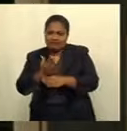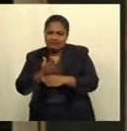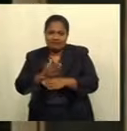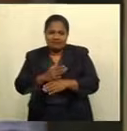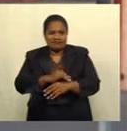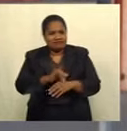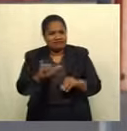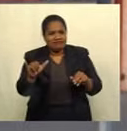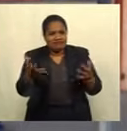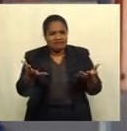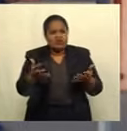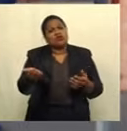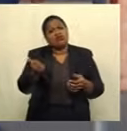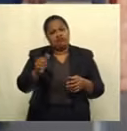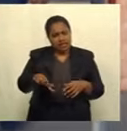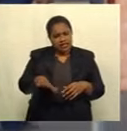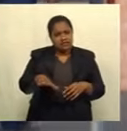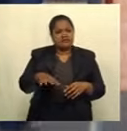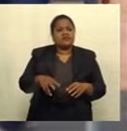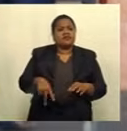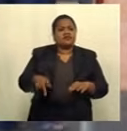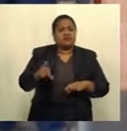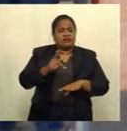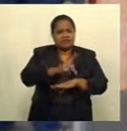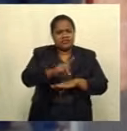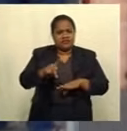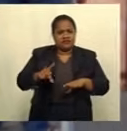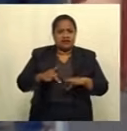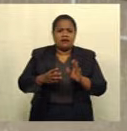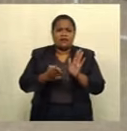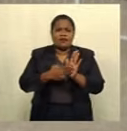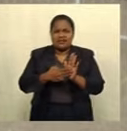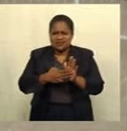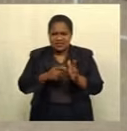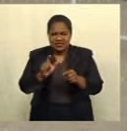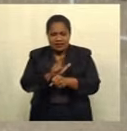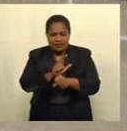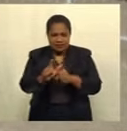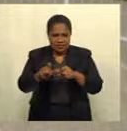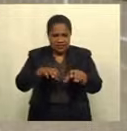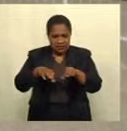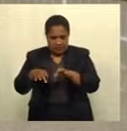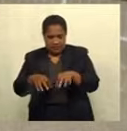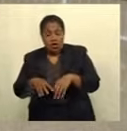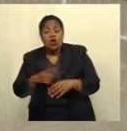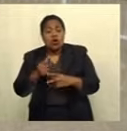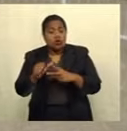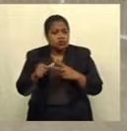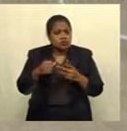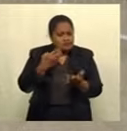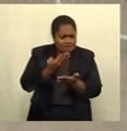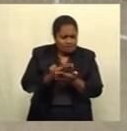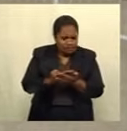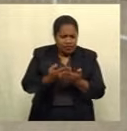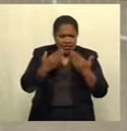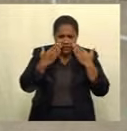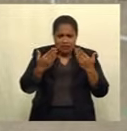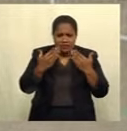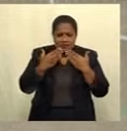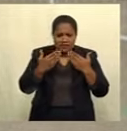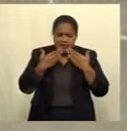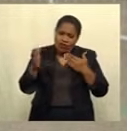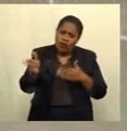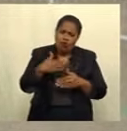case for the Pacific Mobility Labour Scheme. The Employment Minister also applauded and acknowledged all workers who have chosen